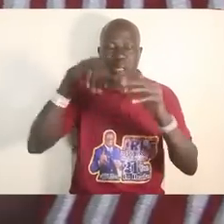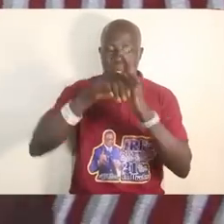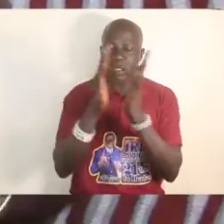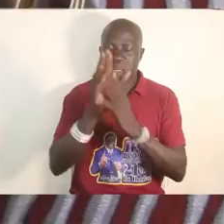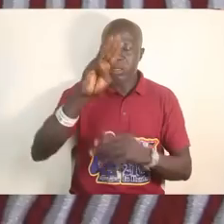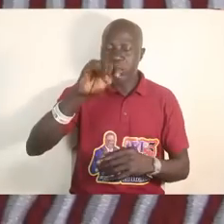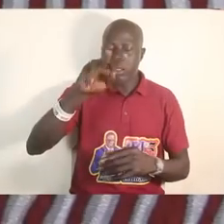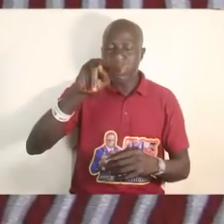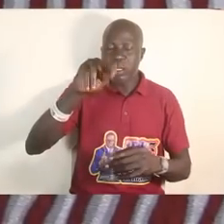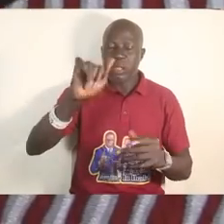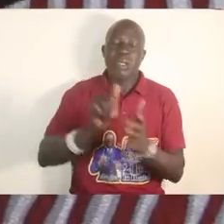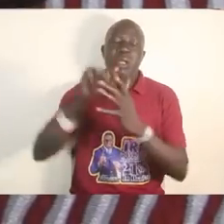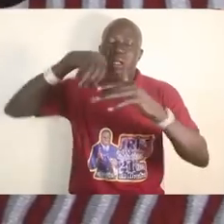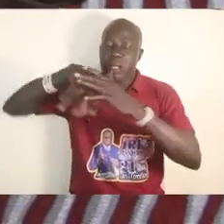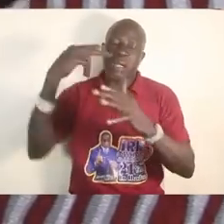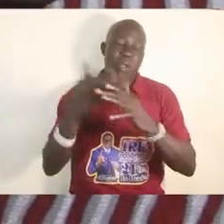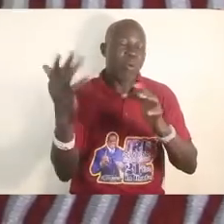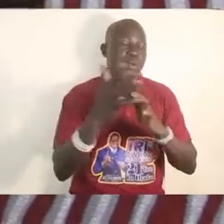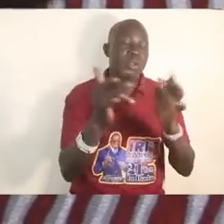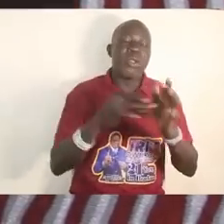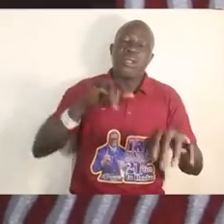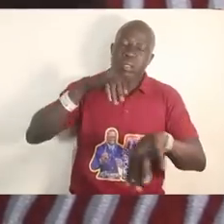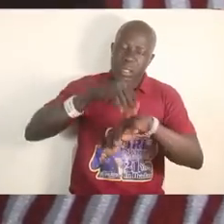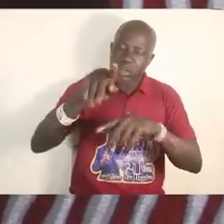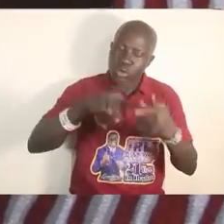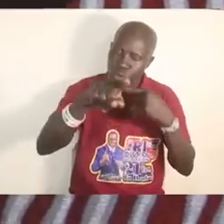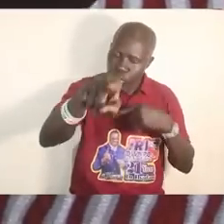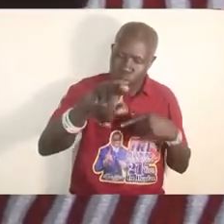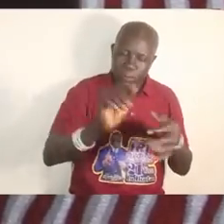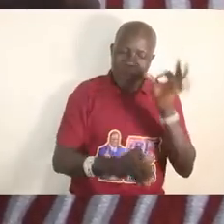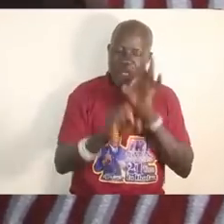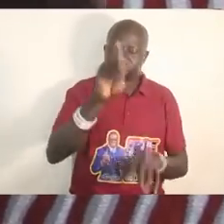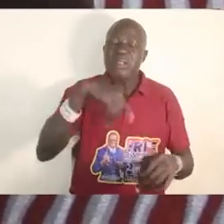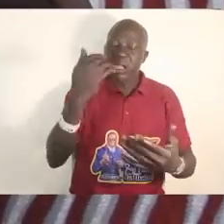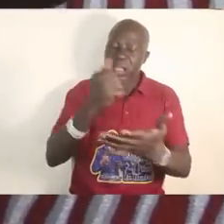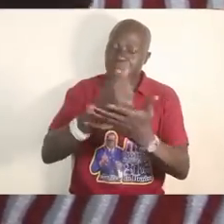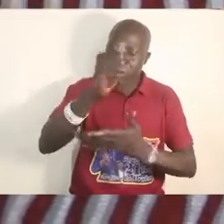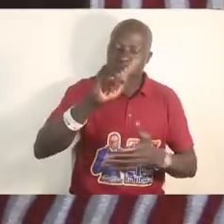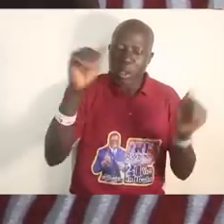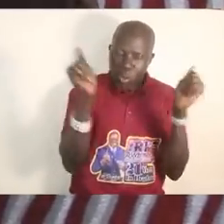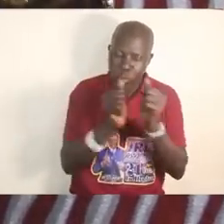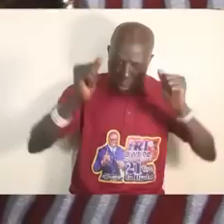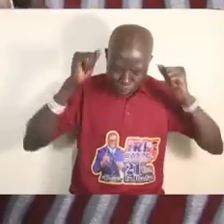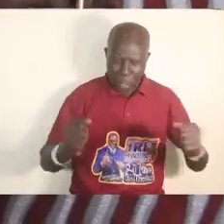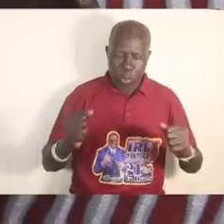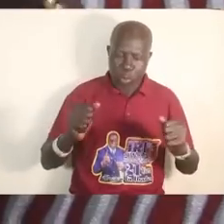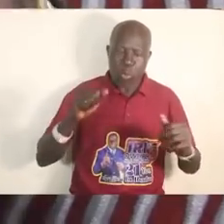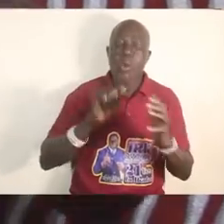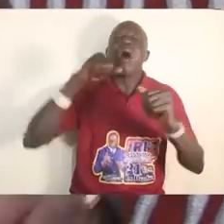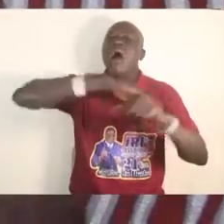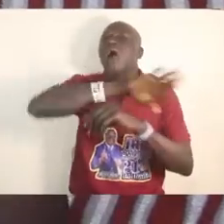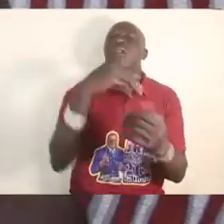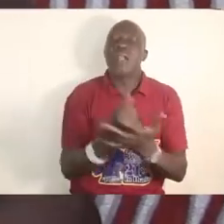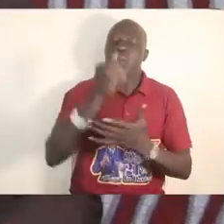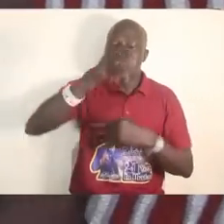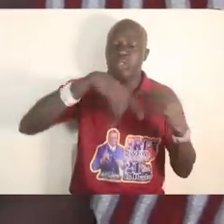free. In the name of Jesus. In the name of Jesus. I love me see. I have sent some. Baba le shame. When we are barren. The prayer of Christ. No for